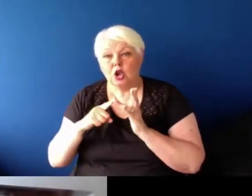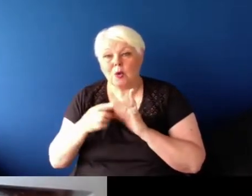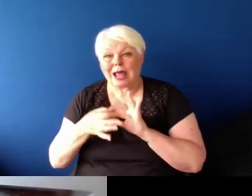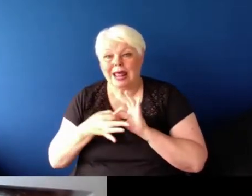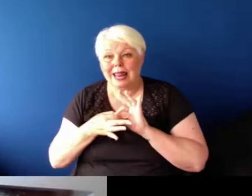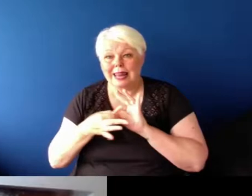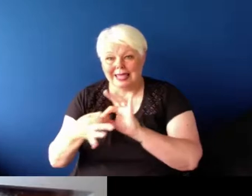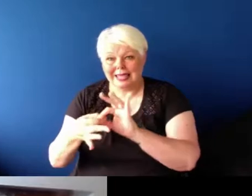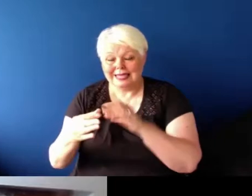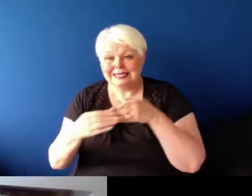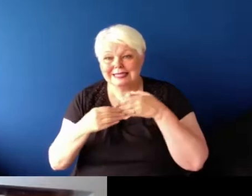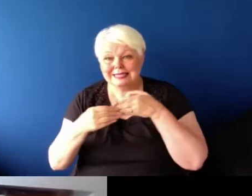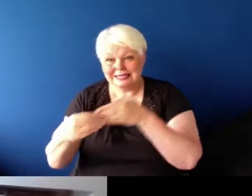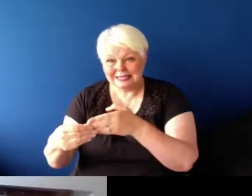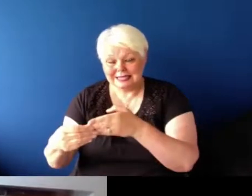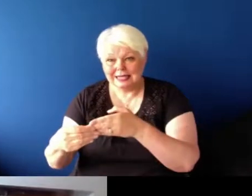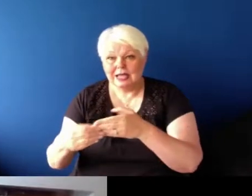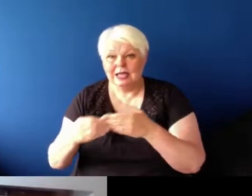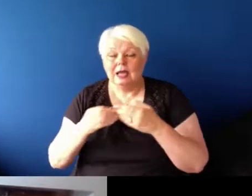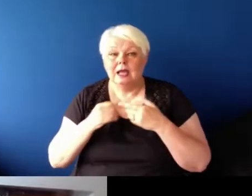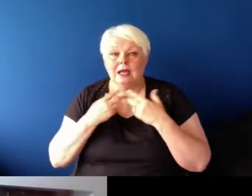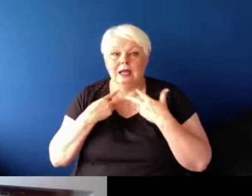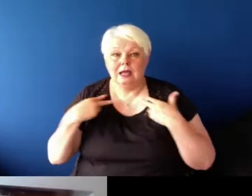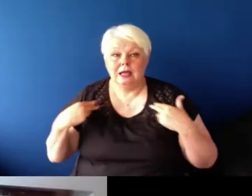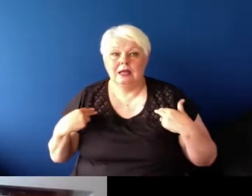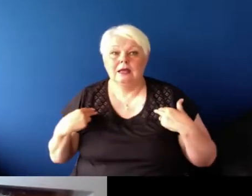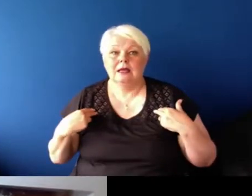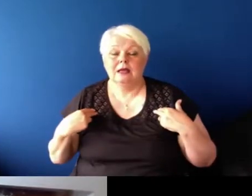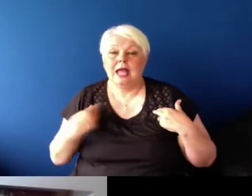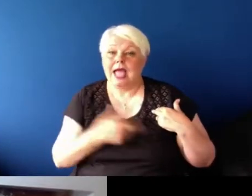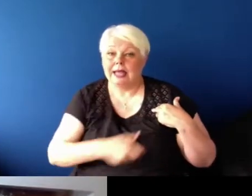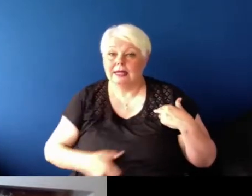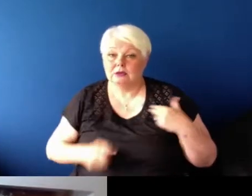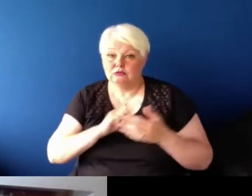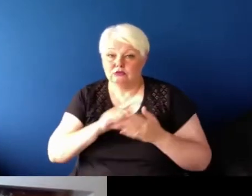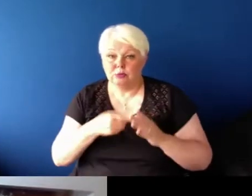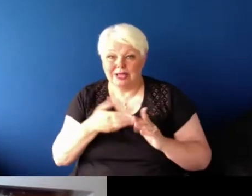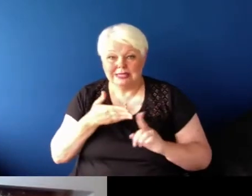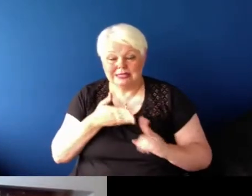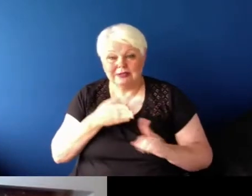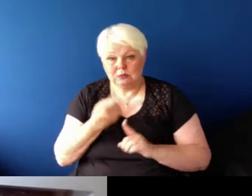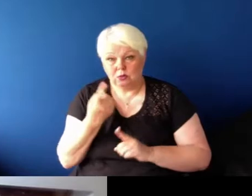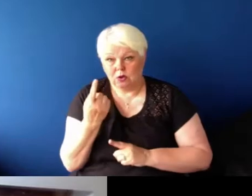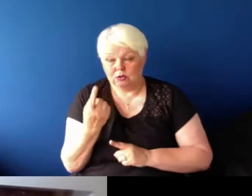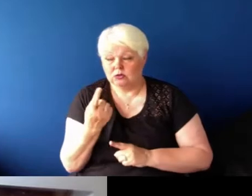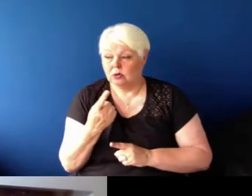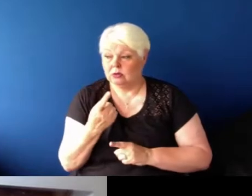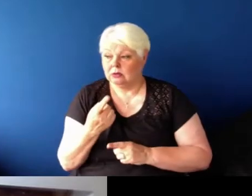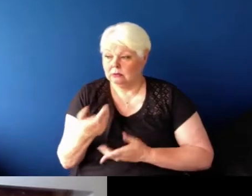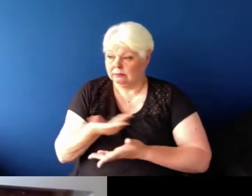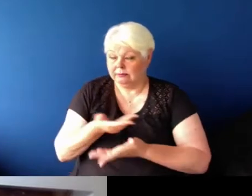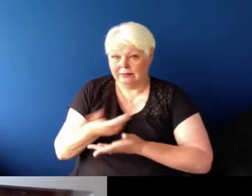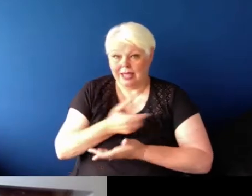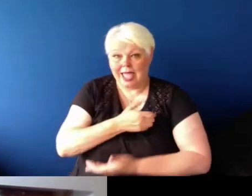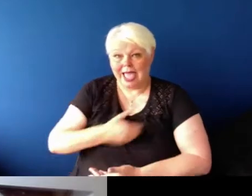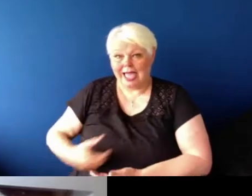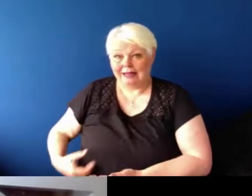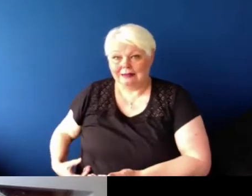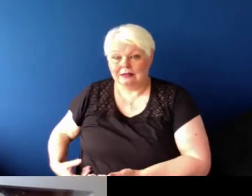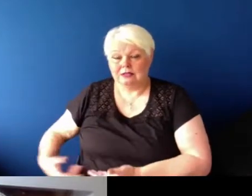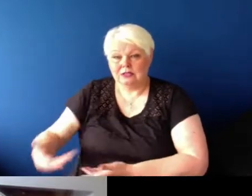project where we identify as one, he says. In the light of the Anglican discussions of their Living in Love and